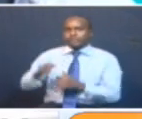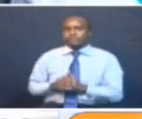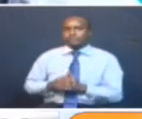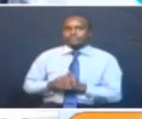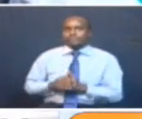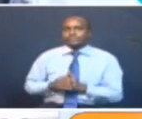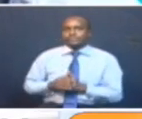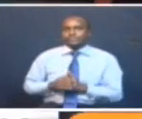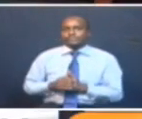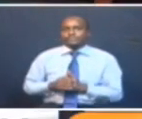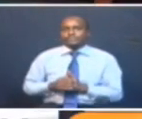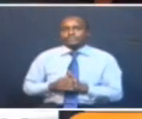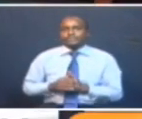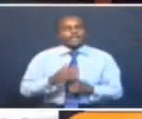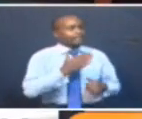mine.